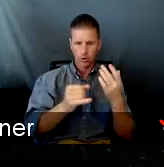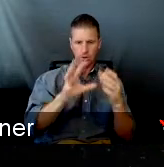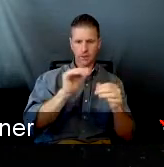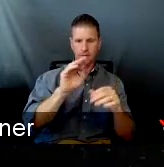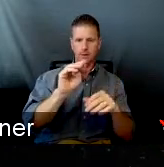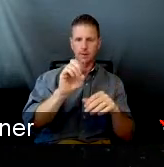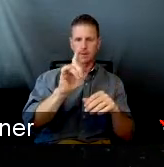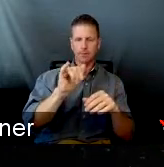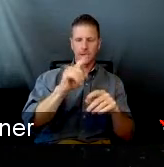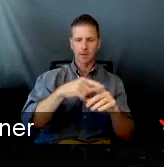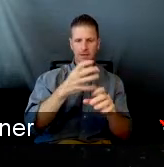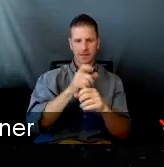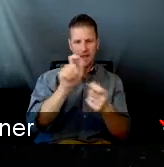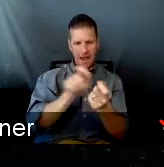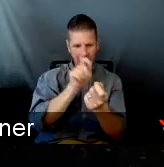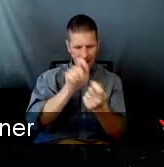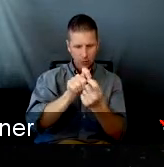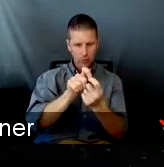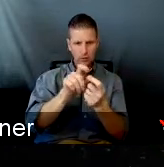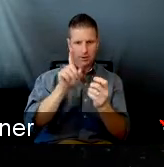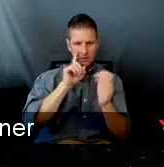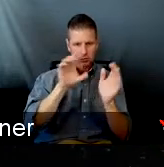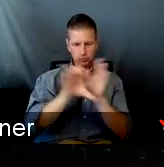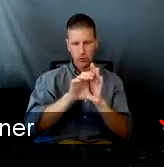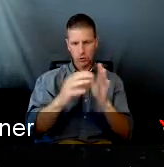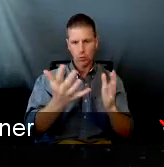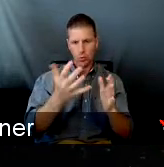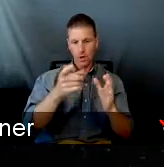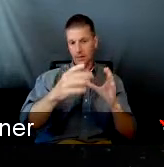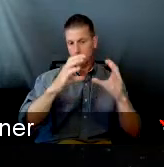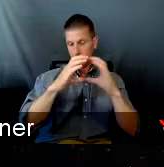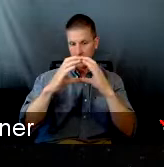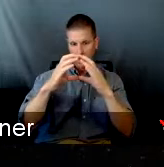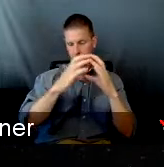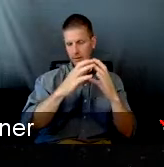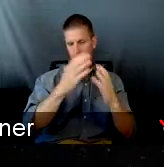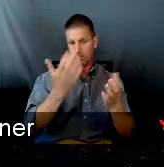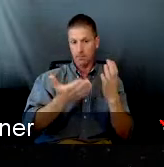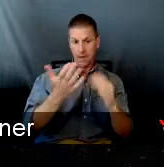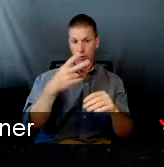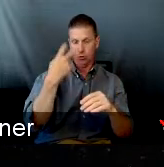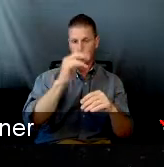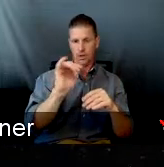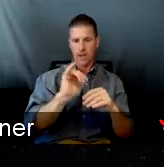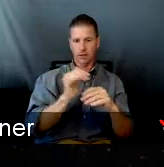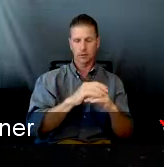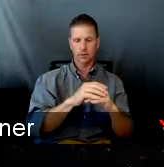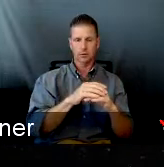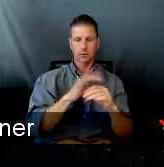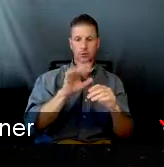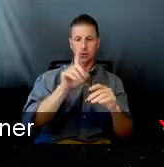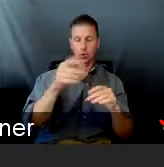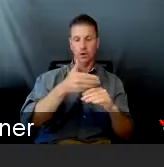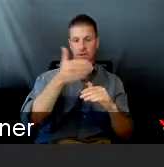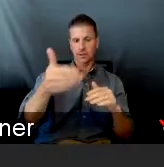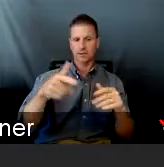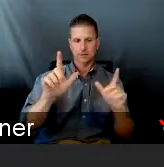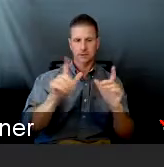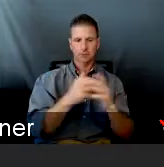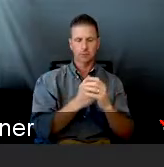and get accurate illustrations of what these planets may indeed look like. So if you go to the next slide, please,